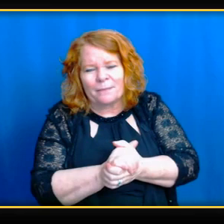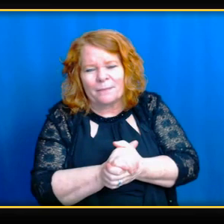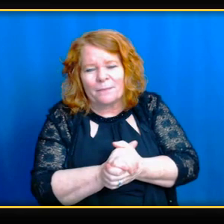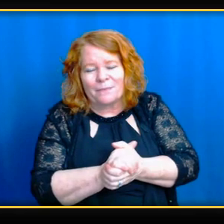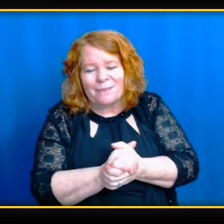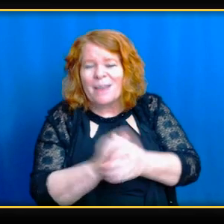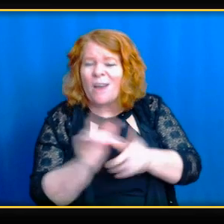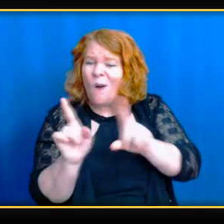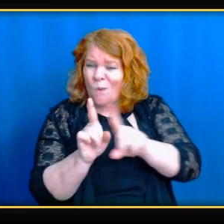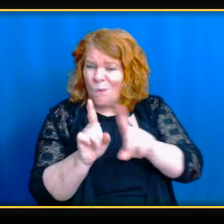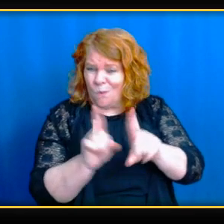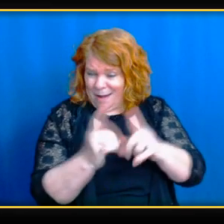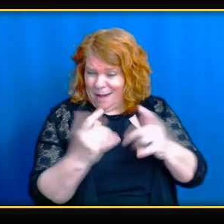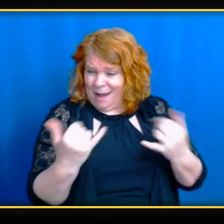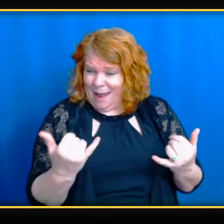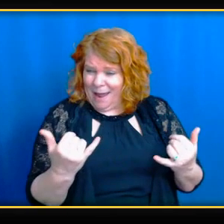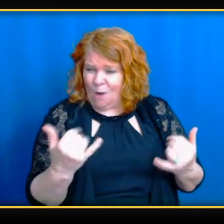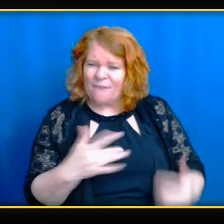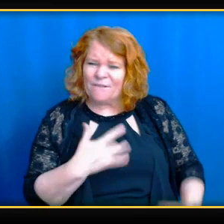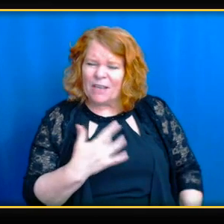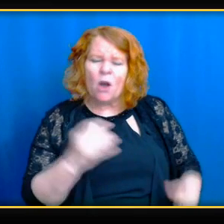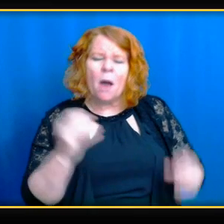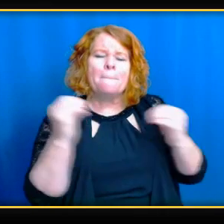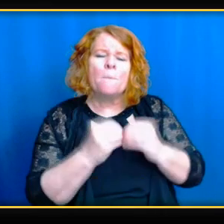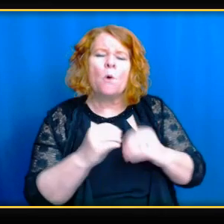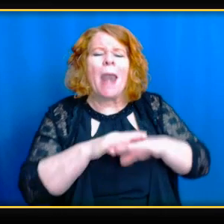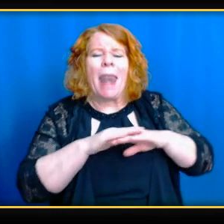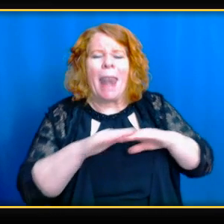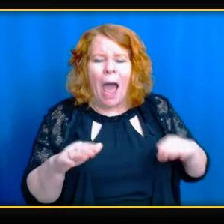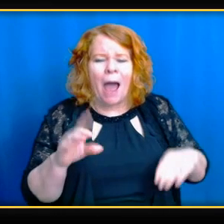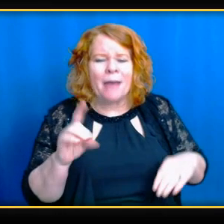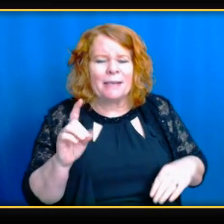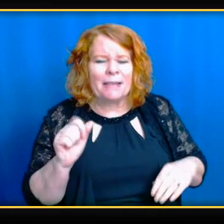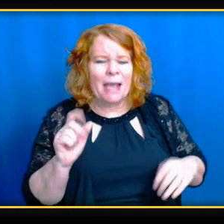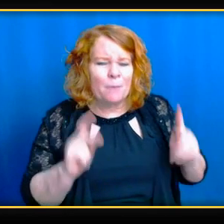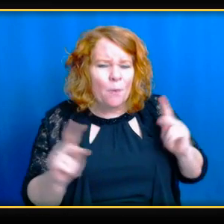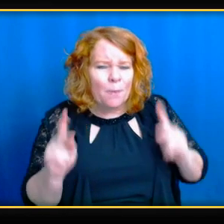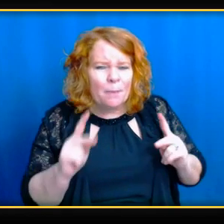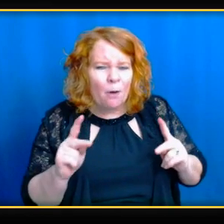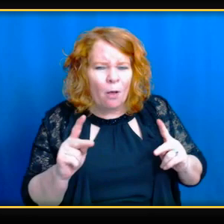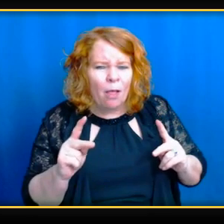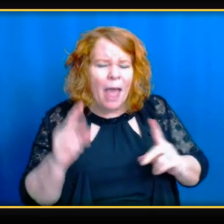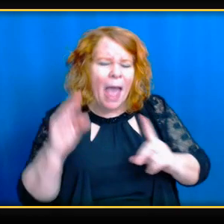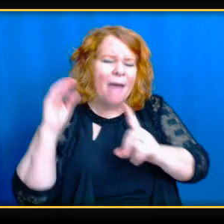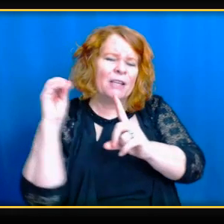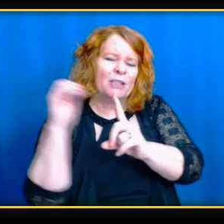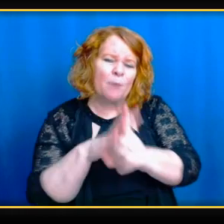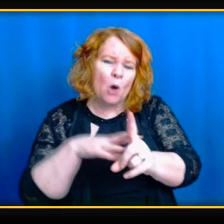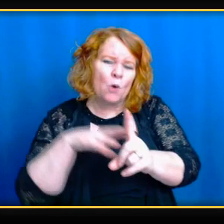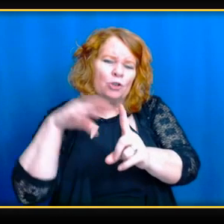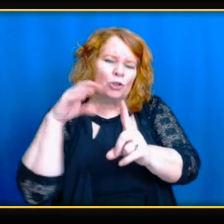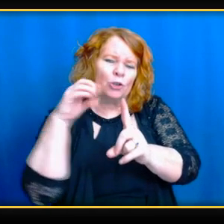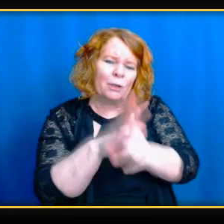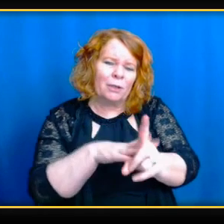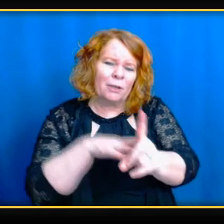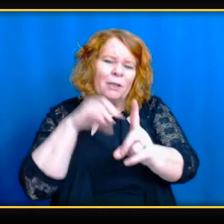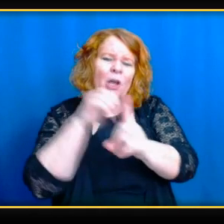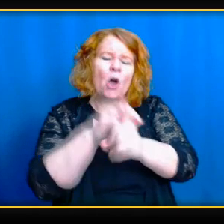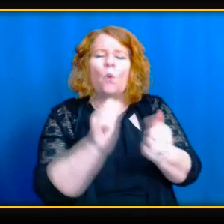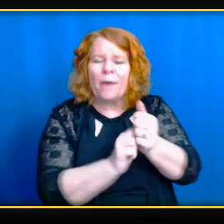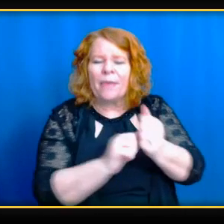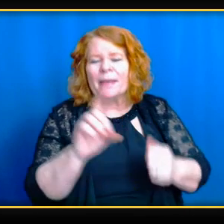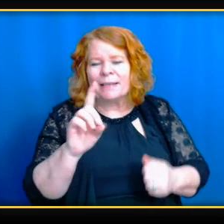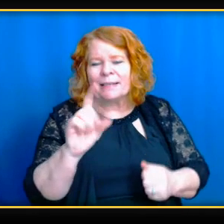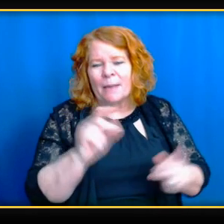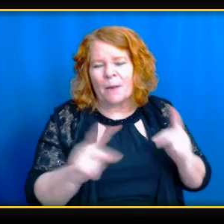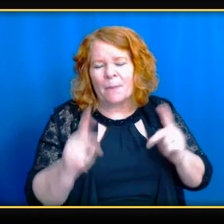that more non-disabled people who are being exposed to disabled people in school and in our communities, on our buses